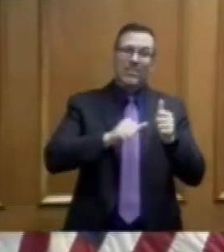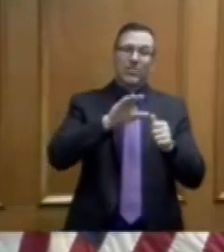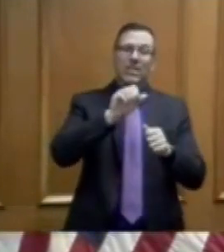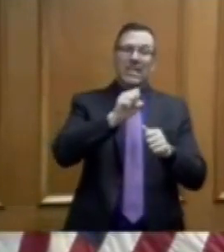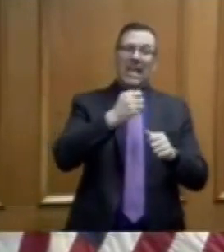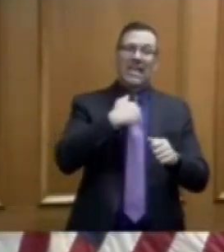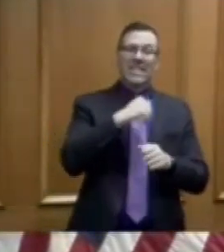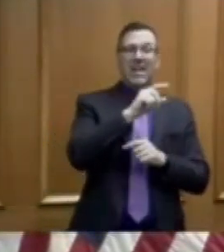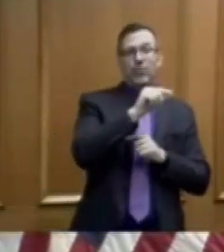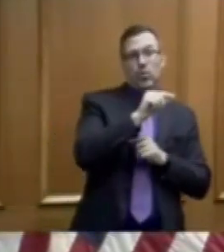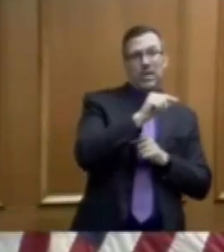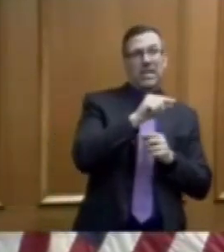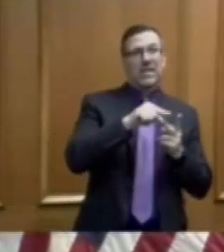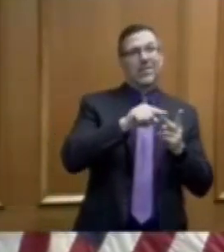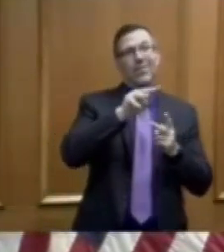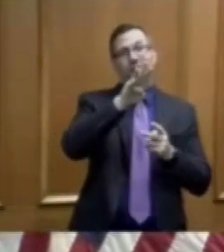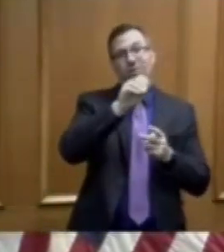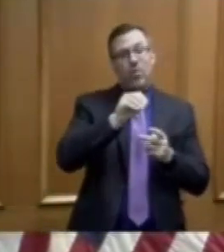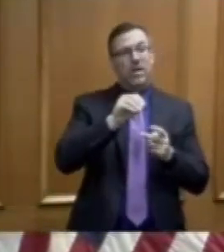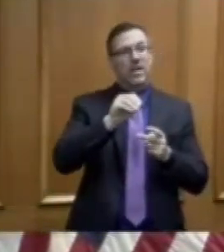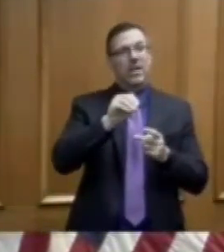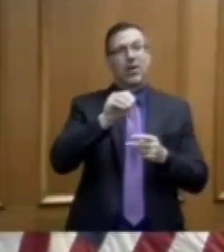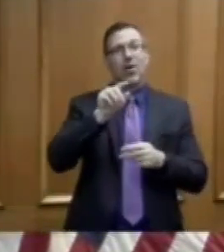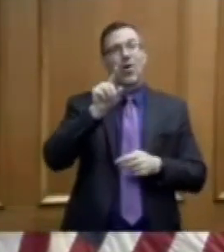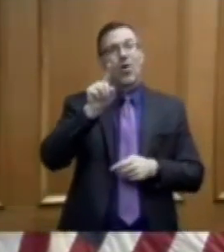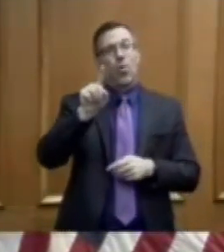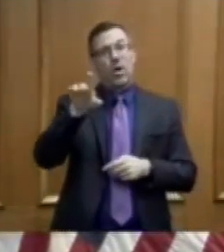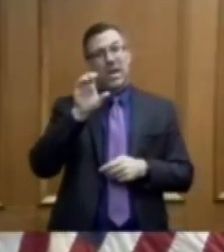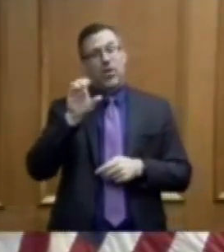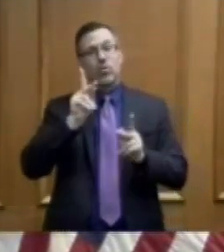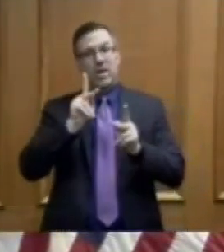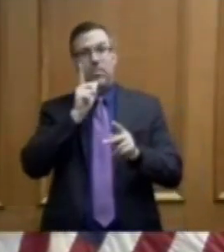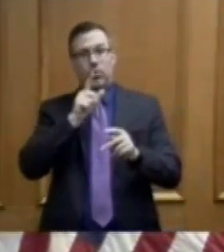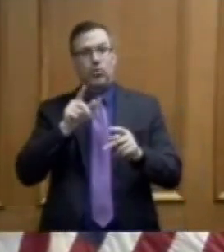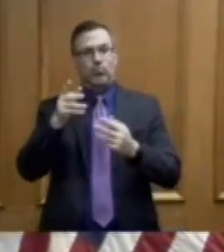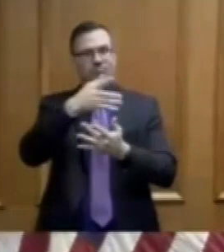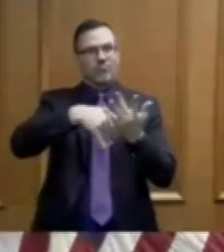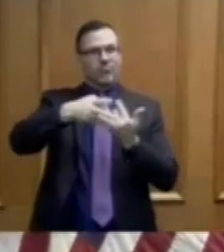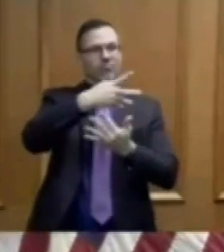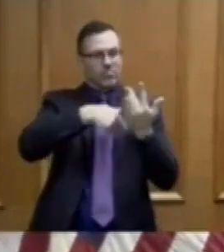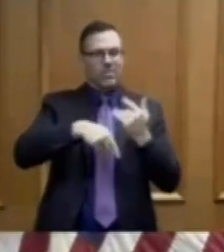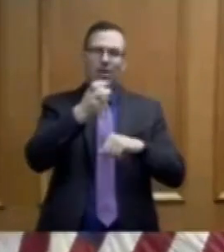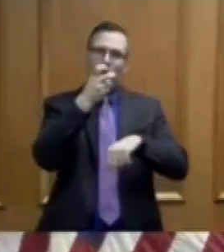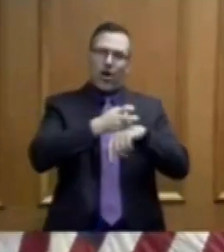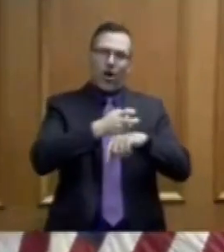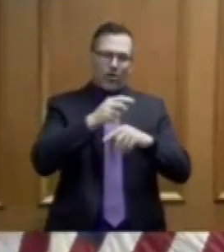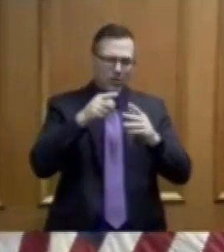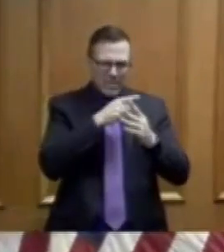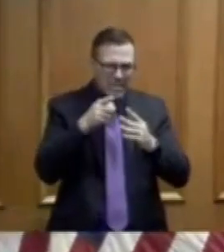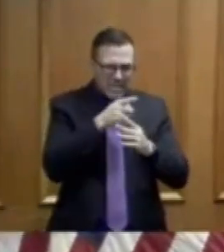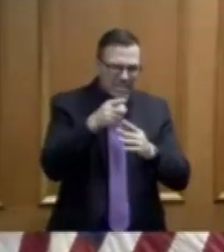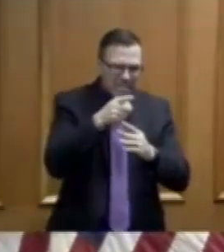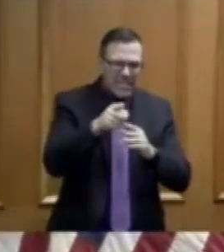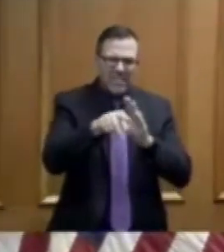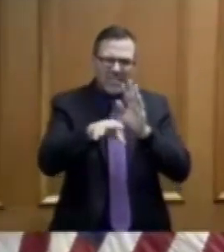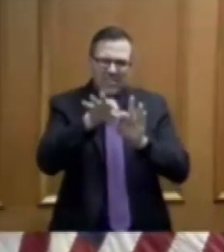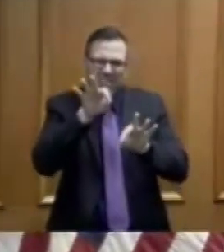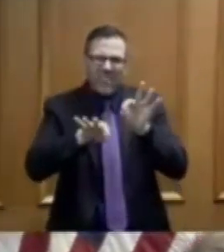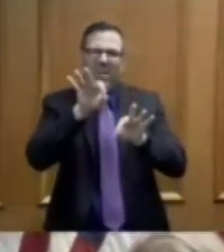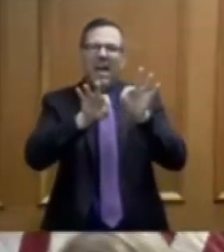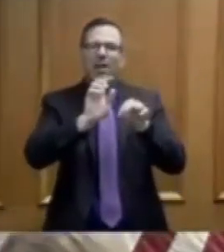even 100 contacts, that is a very time-intensive process, and so we're having to prioritize that work now.